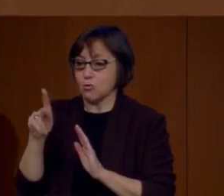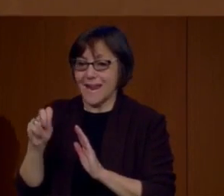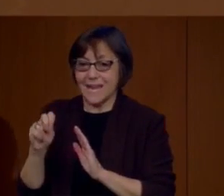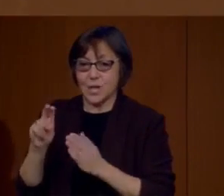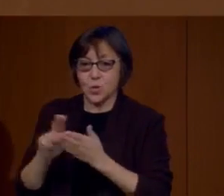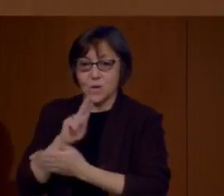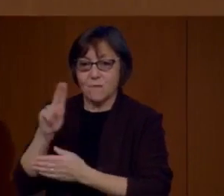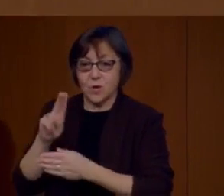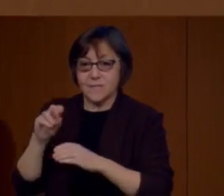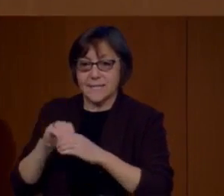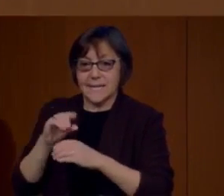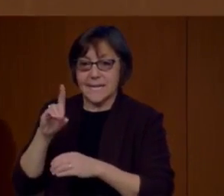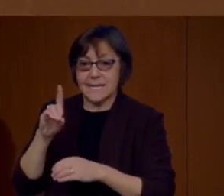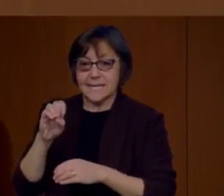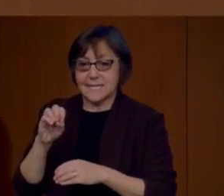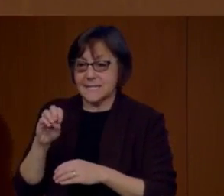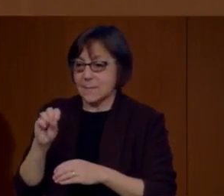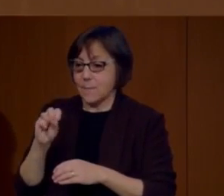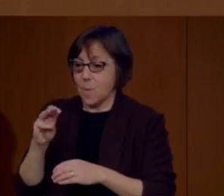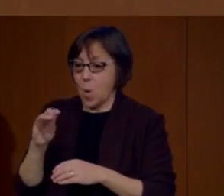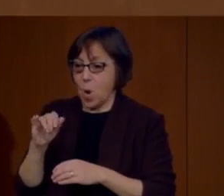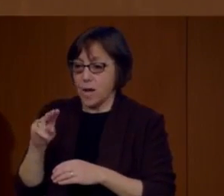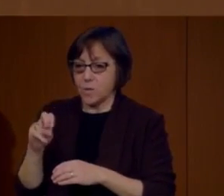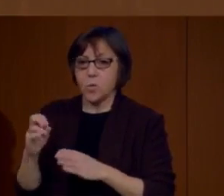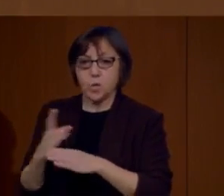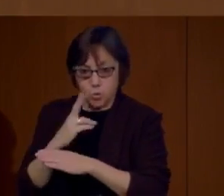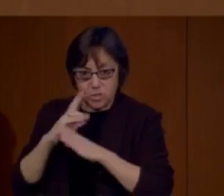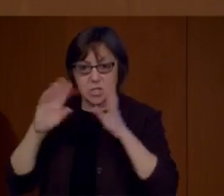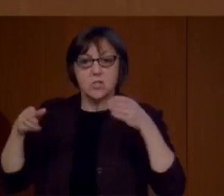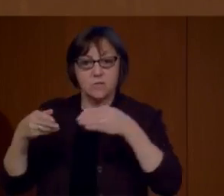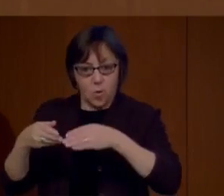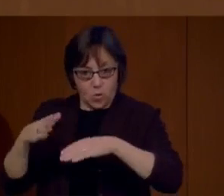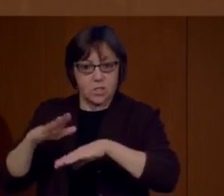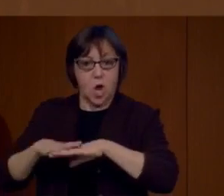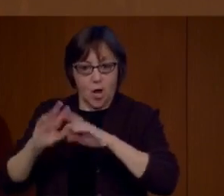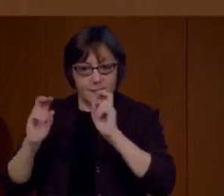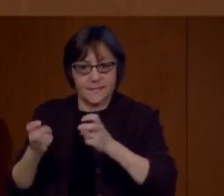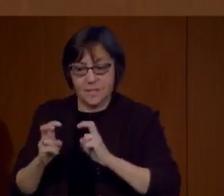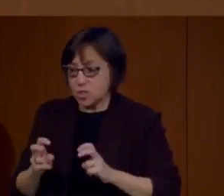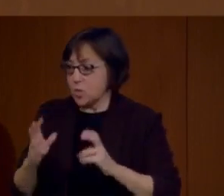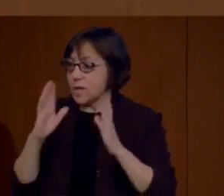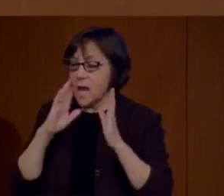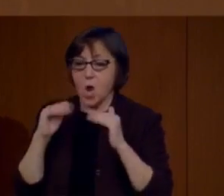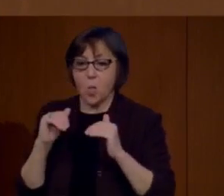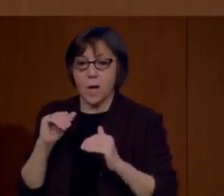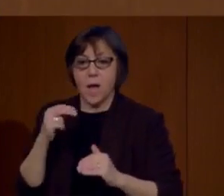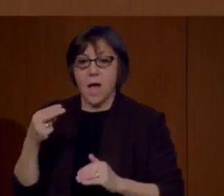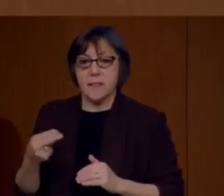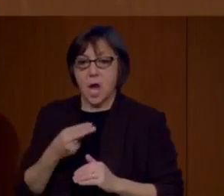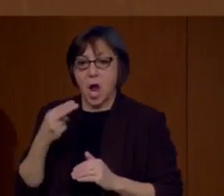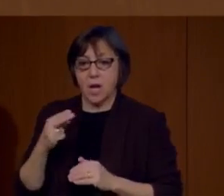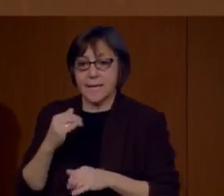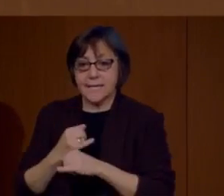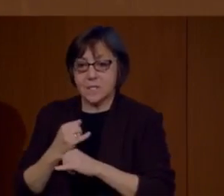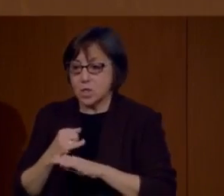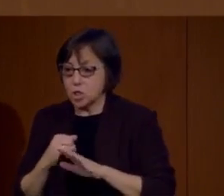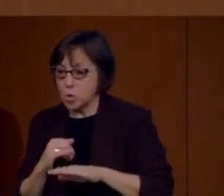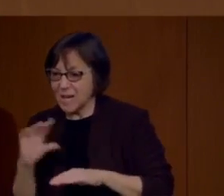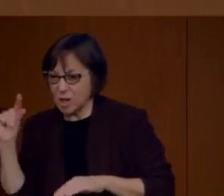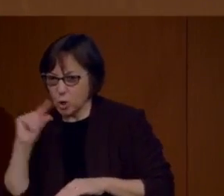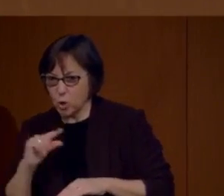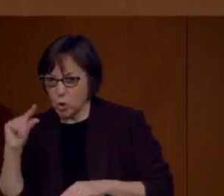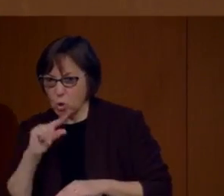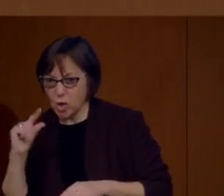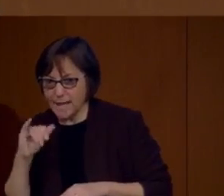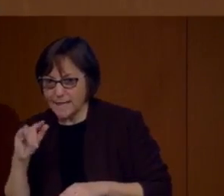will use this award to focus on this issue. And I hope that the Harkin Institute, you can Google it out there, it's